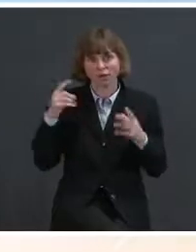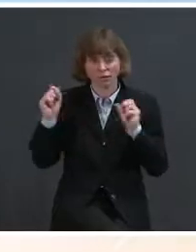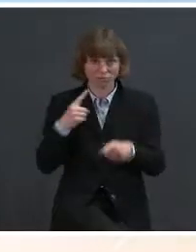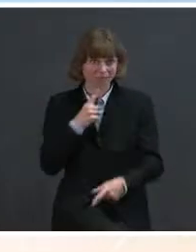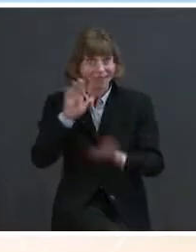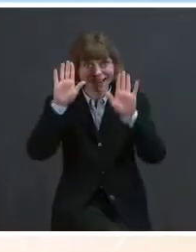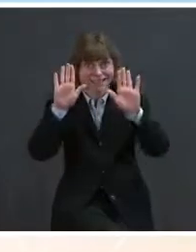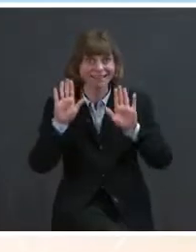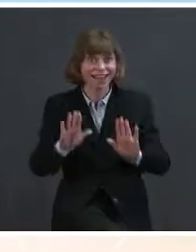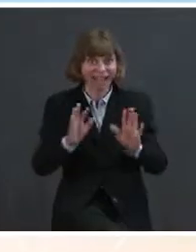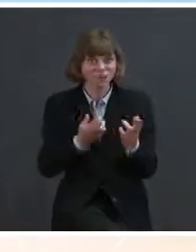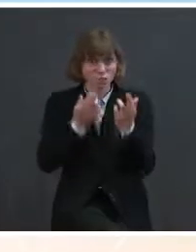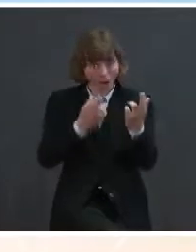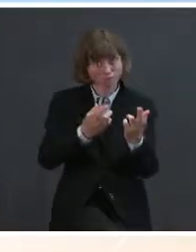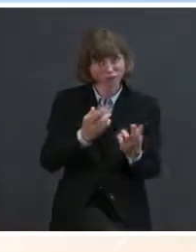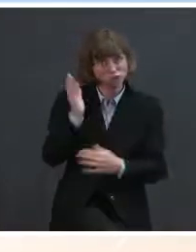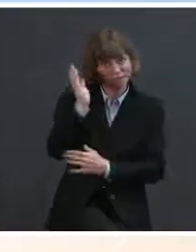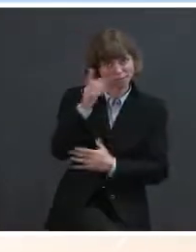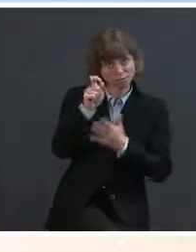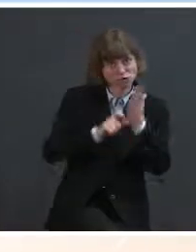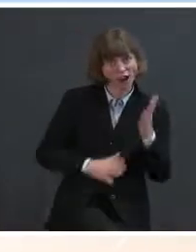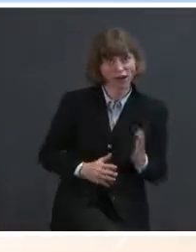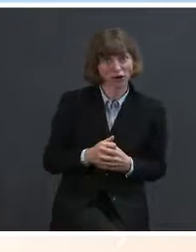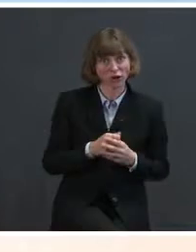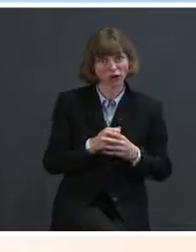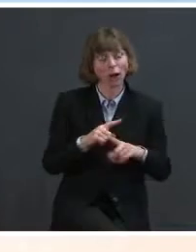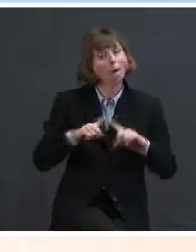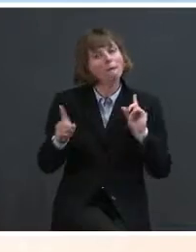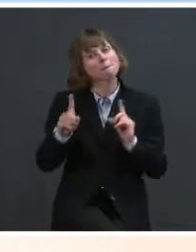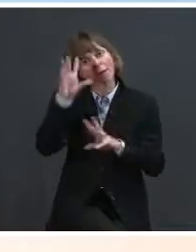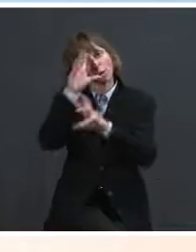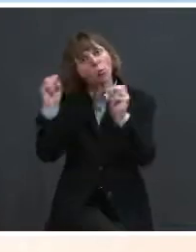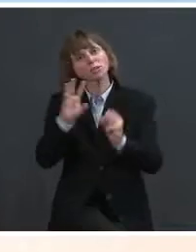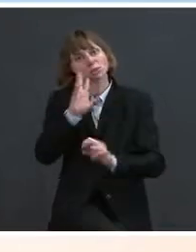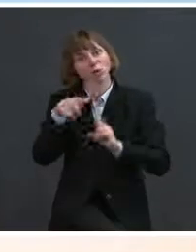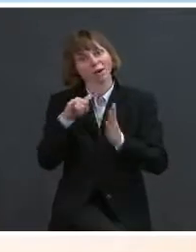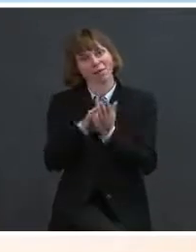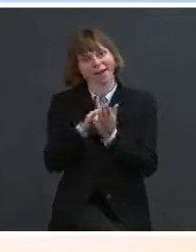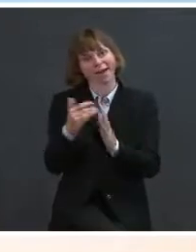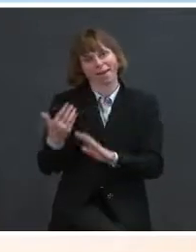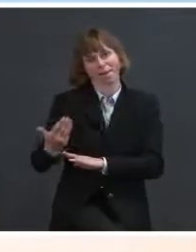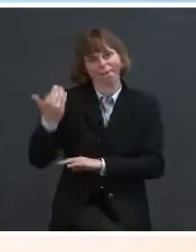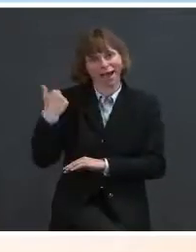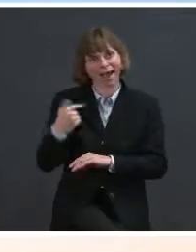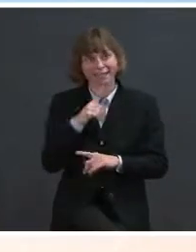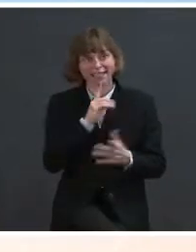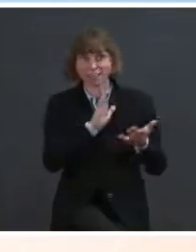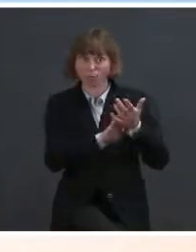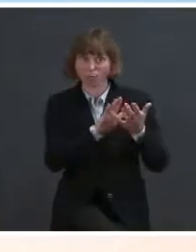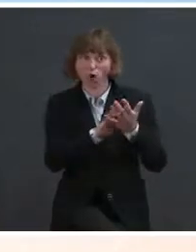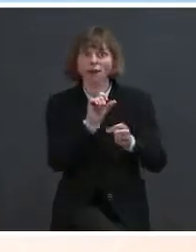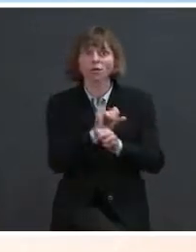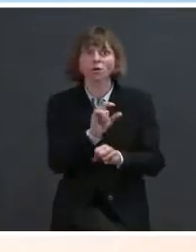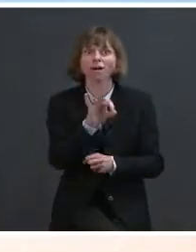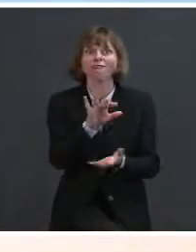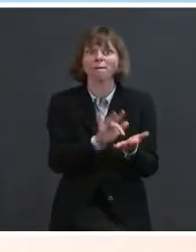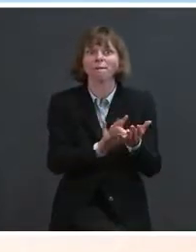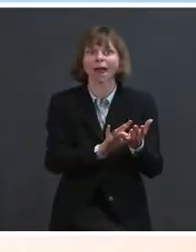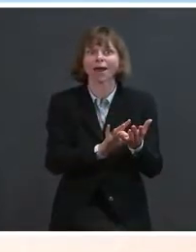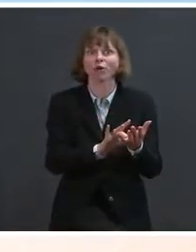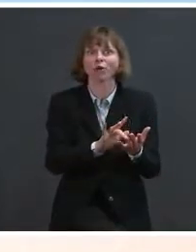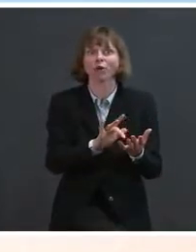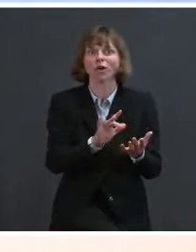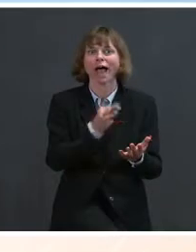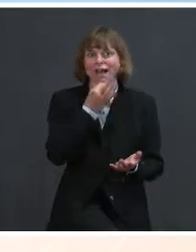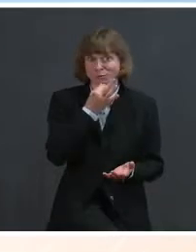recommendation as a speechwriter, but the president has spoken to it in the past. He has applauded the work of medical experts and scientists and